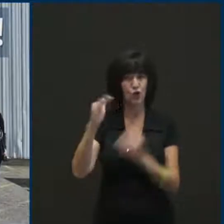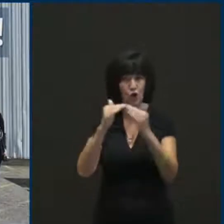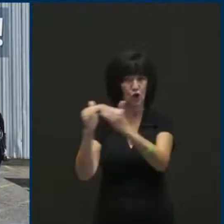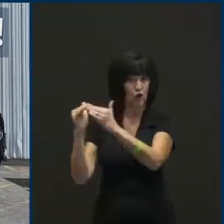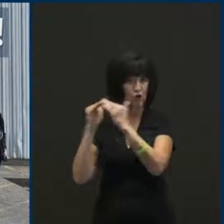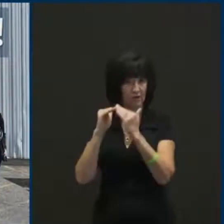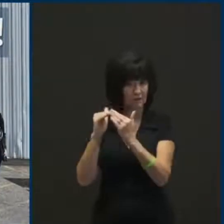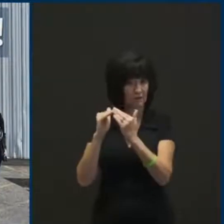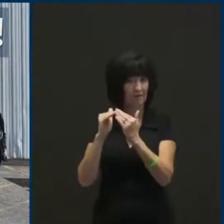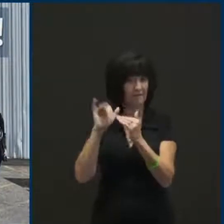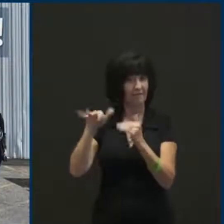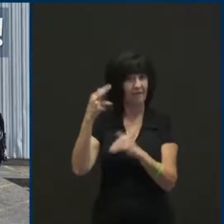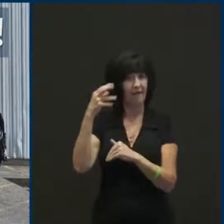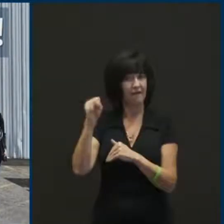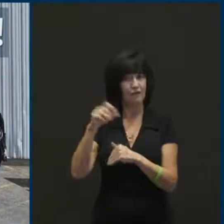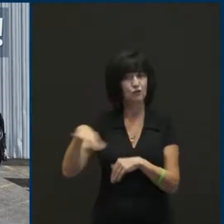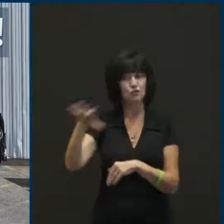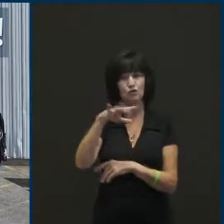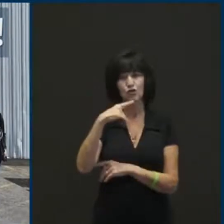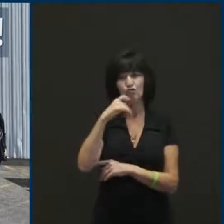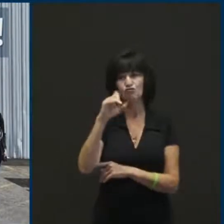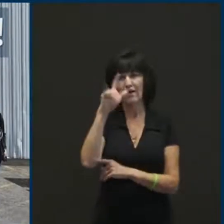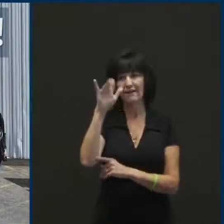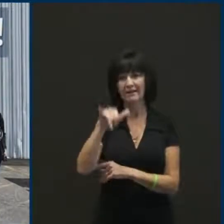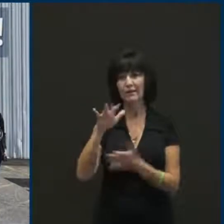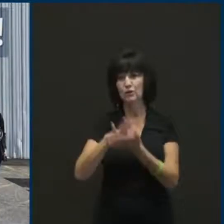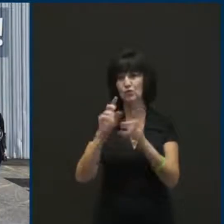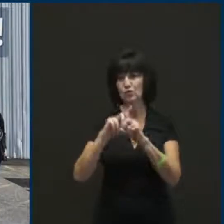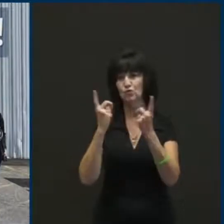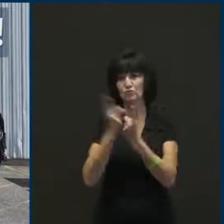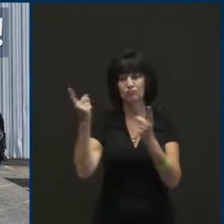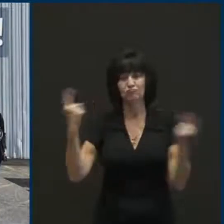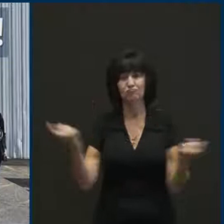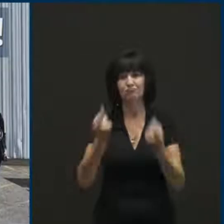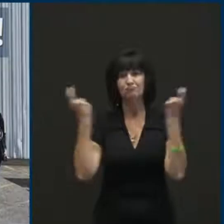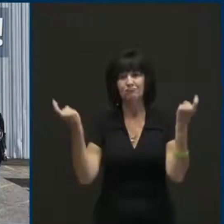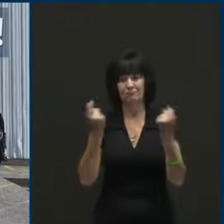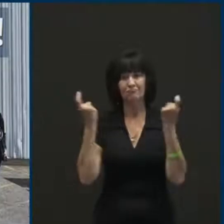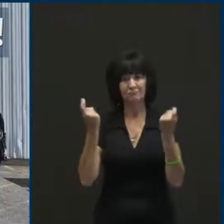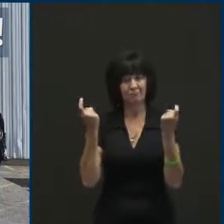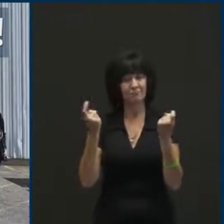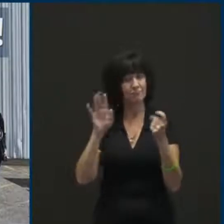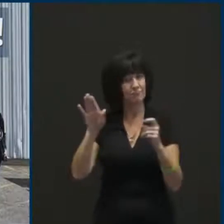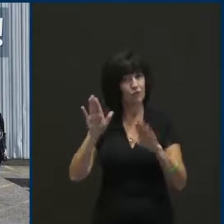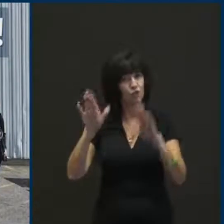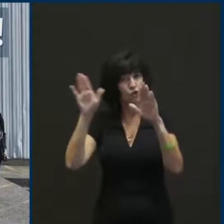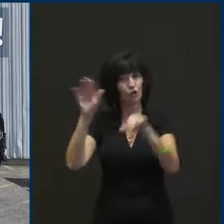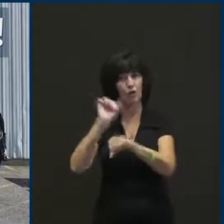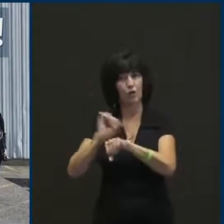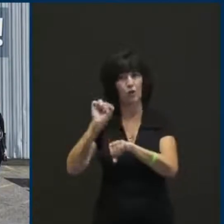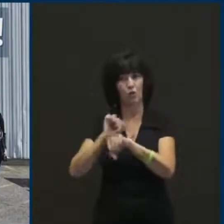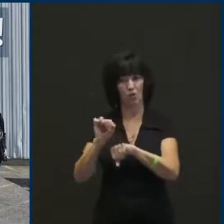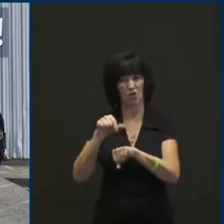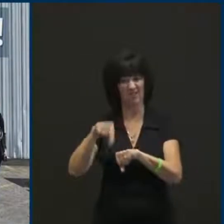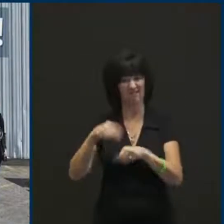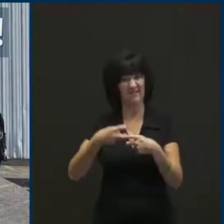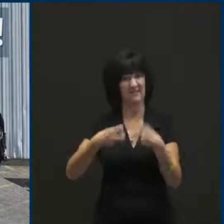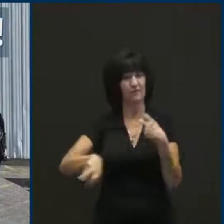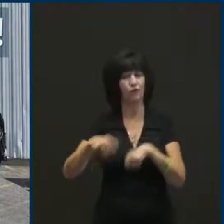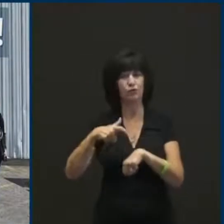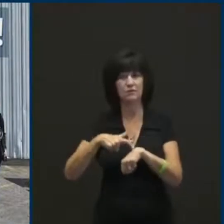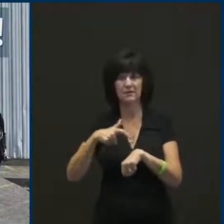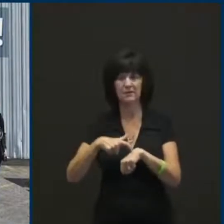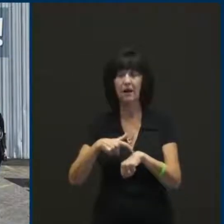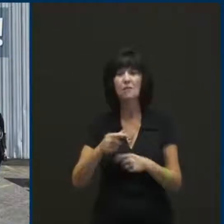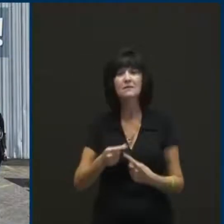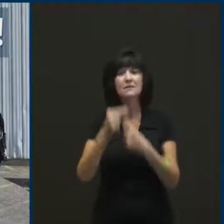at McCain and across Red Clay. Thank you for the great work that you're doing under these difficult conditions. We want a special